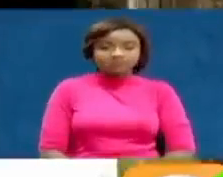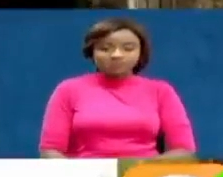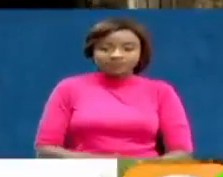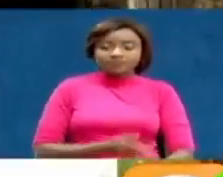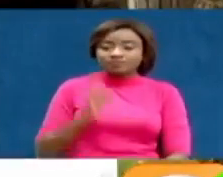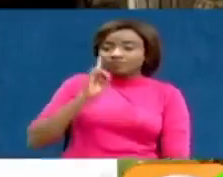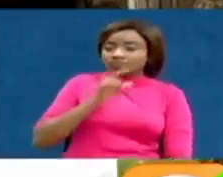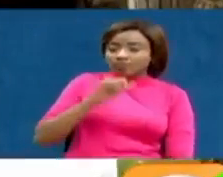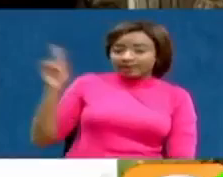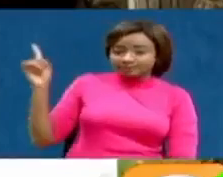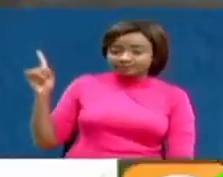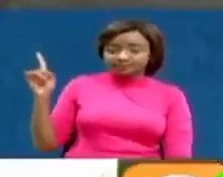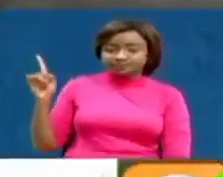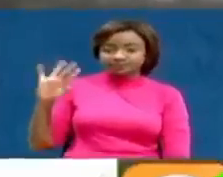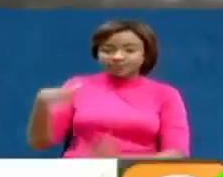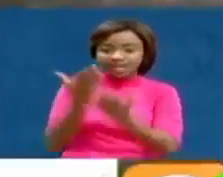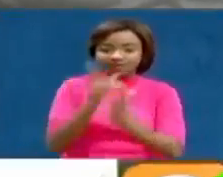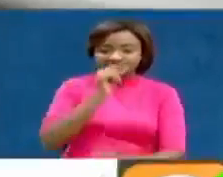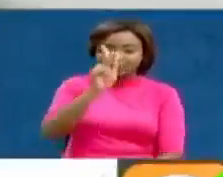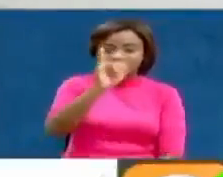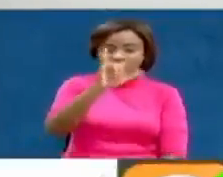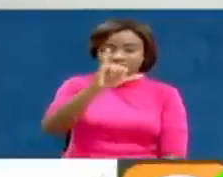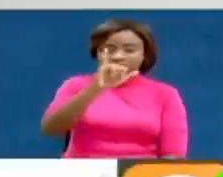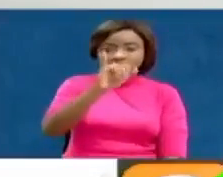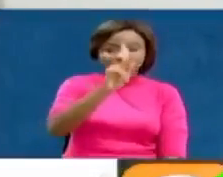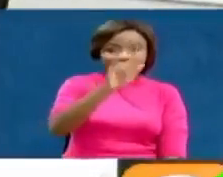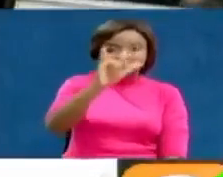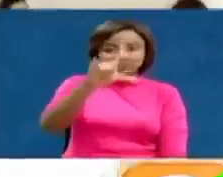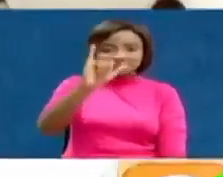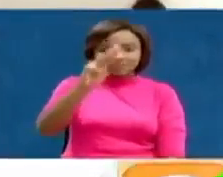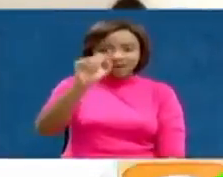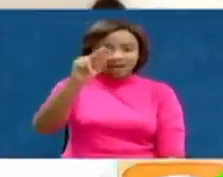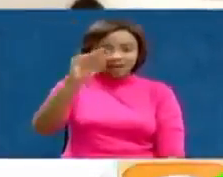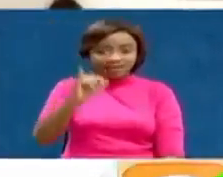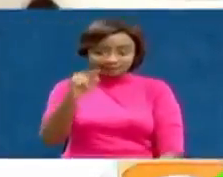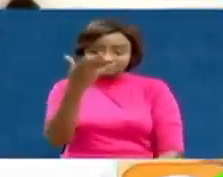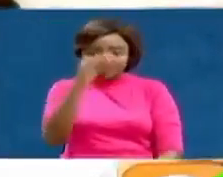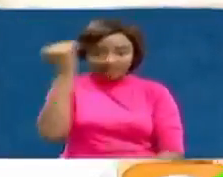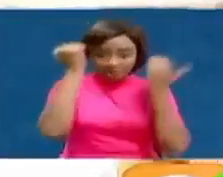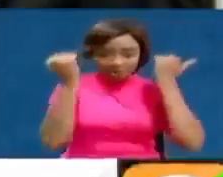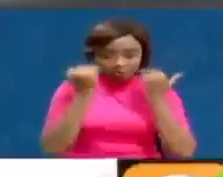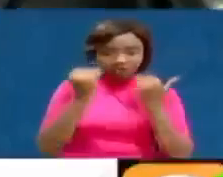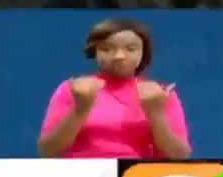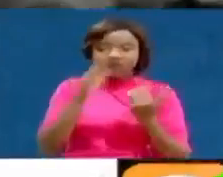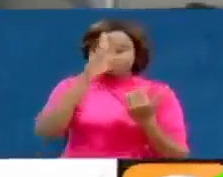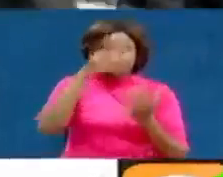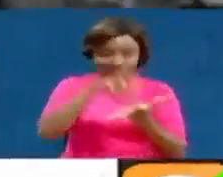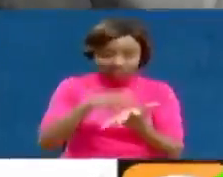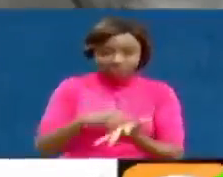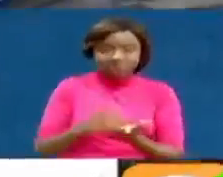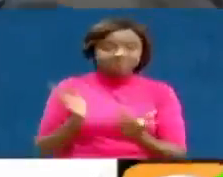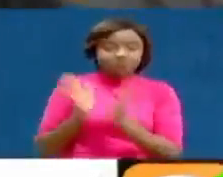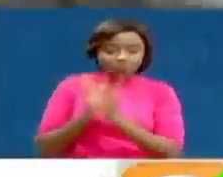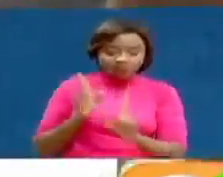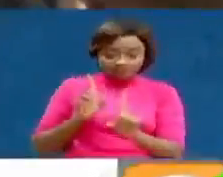Nairobi Senator Johnson Sakaja arrived at Kilimani Police Station around 10 a.m., accompanied by his Senate colleague and lawyer